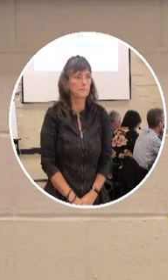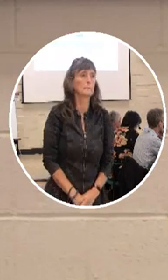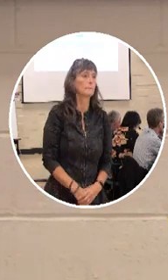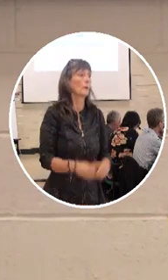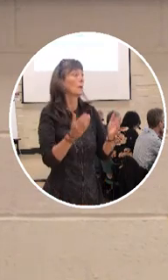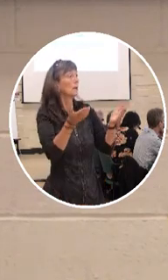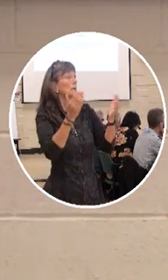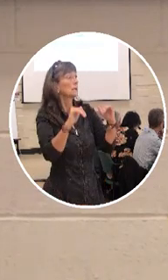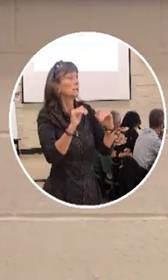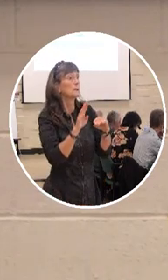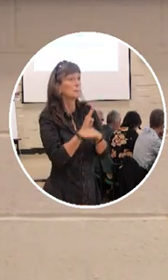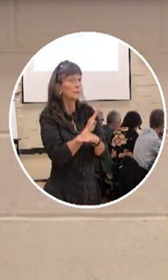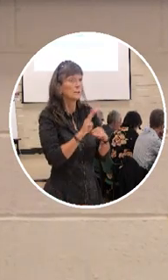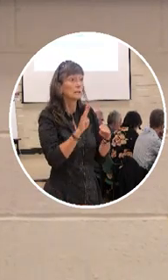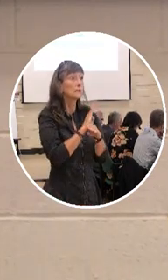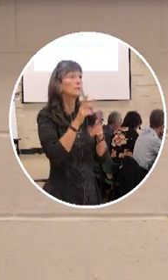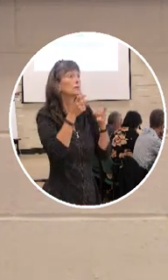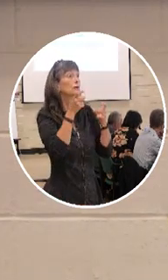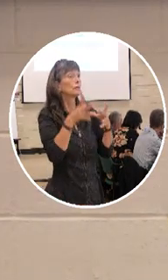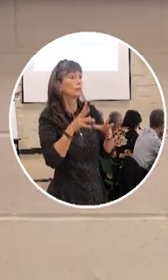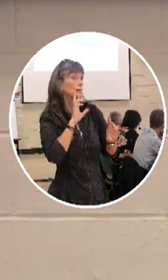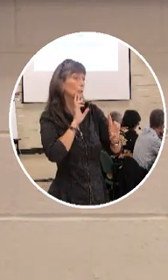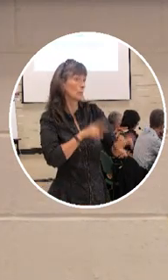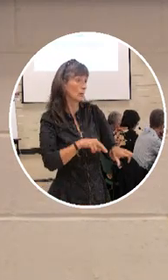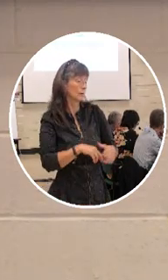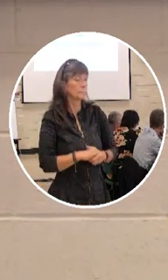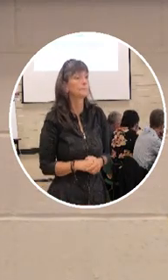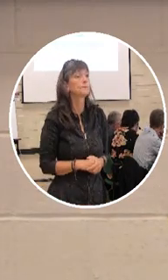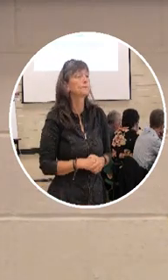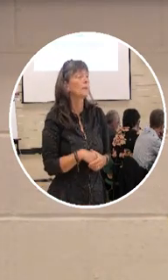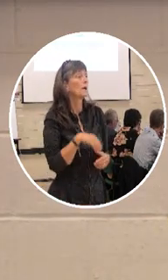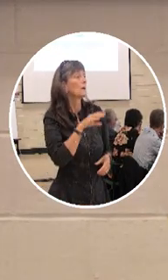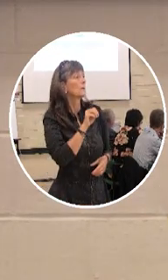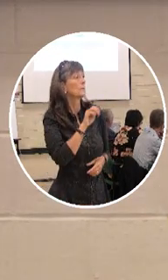of business is the director's report. So, Mr. Stack.